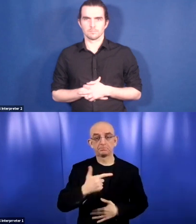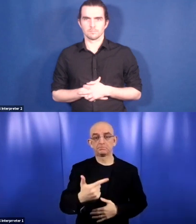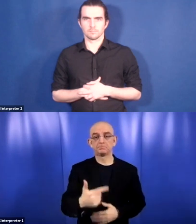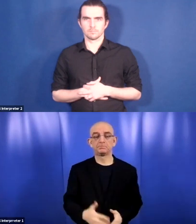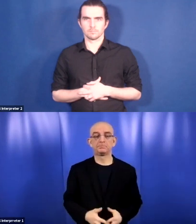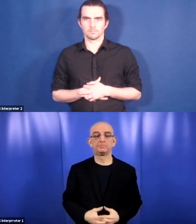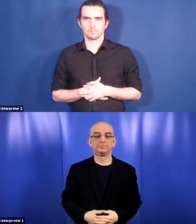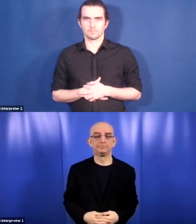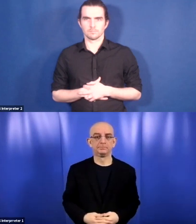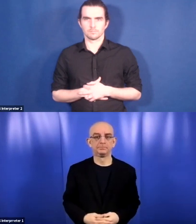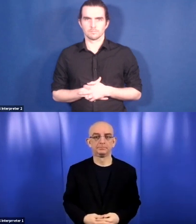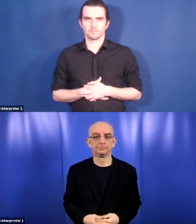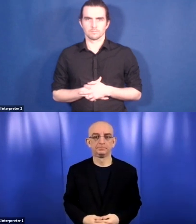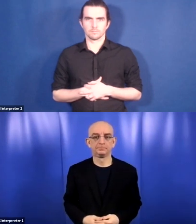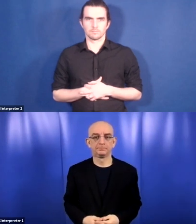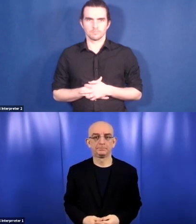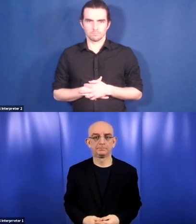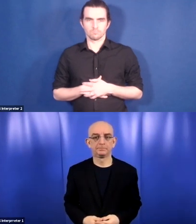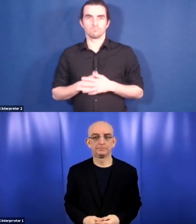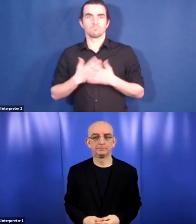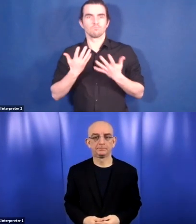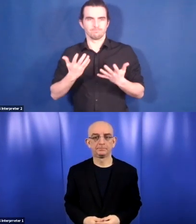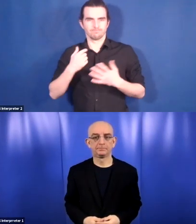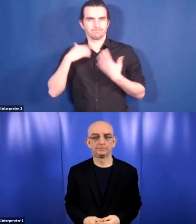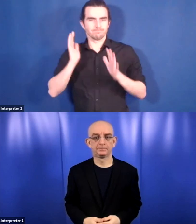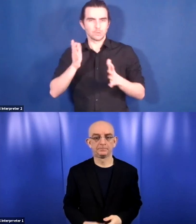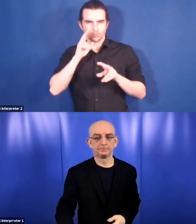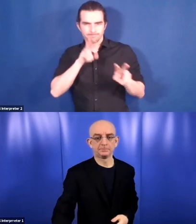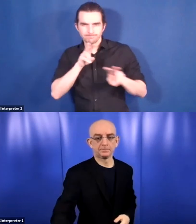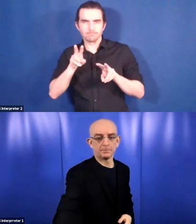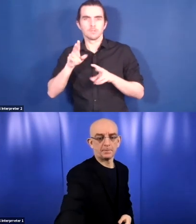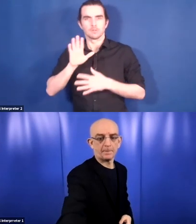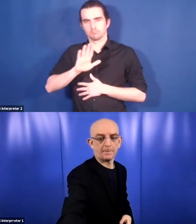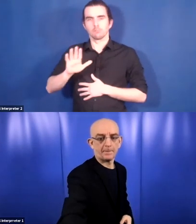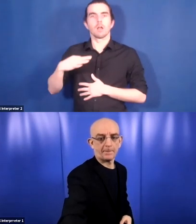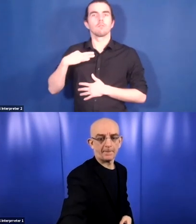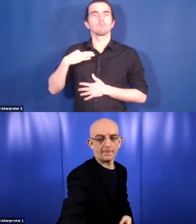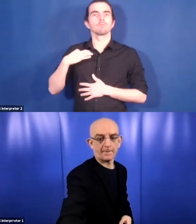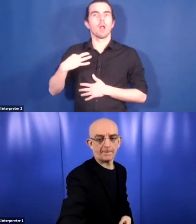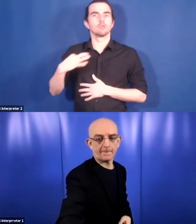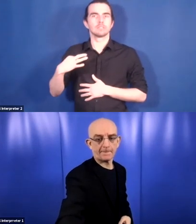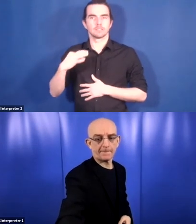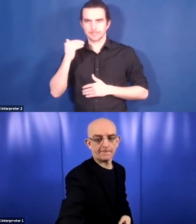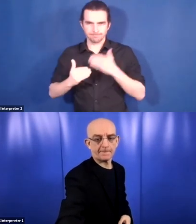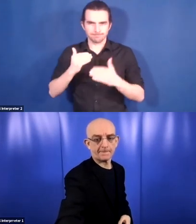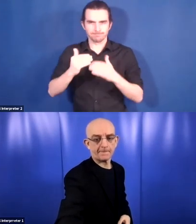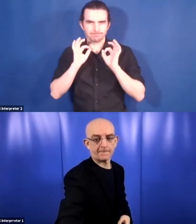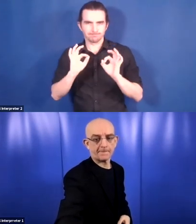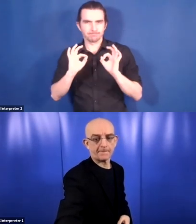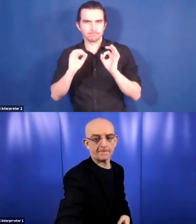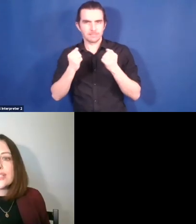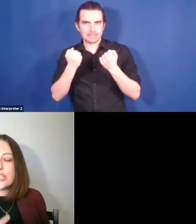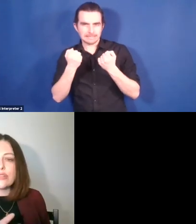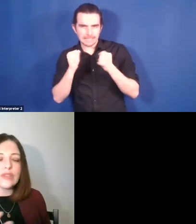in dignity. We talked this morning very much about the big scale issues around voluntary